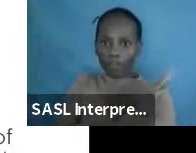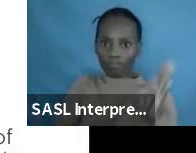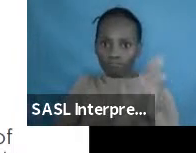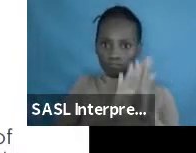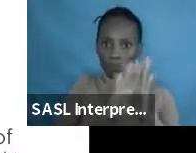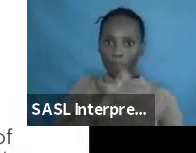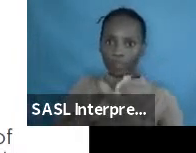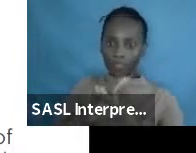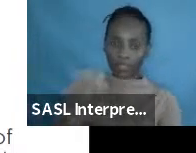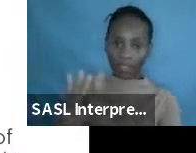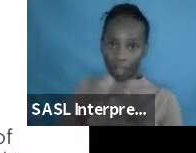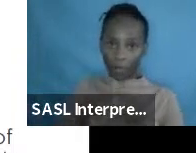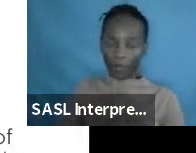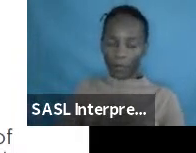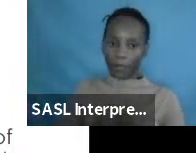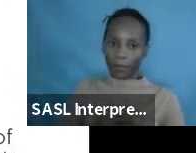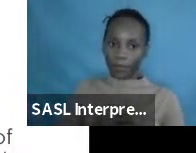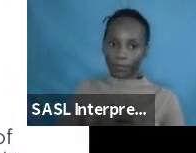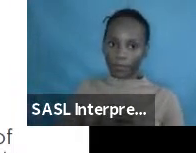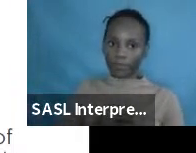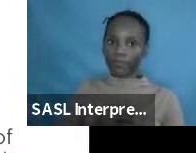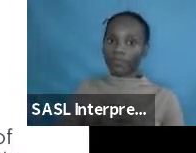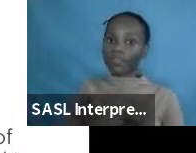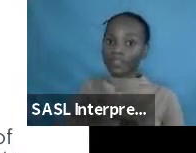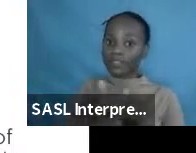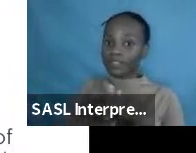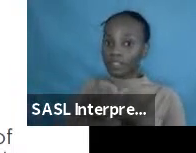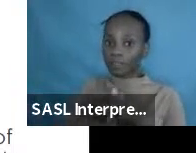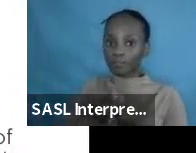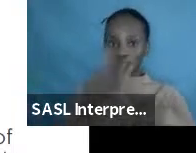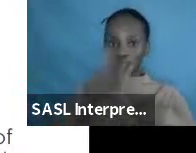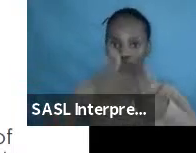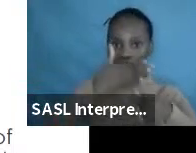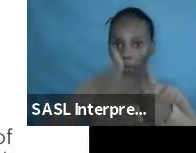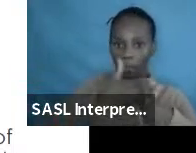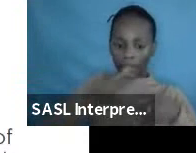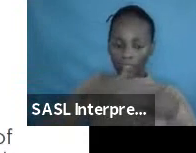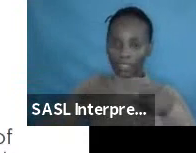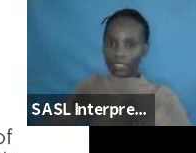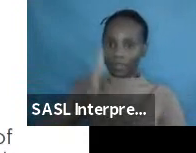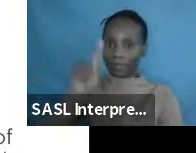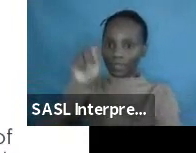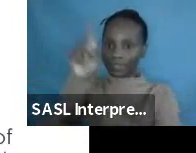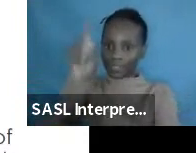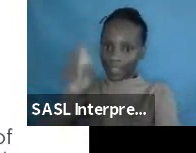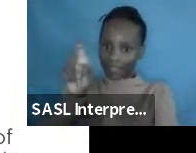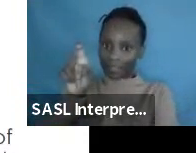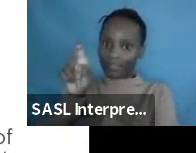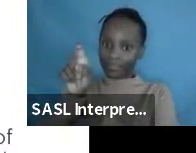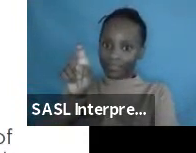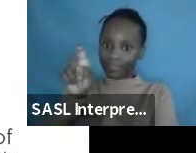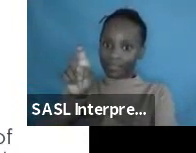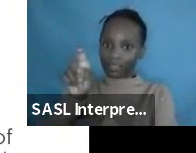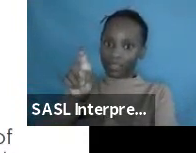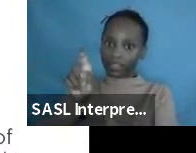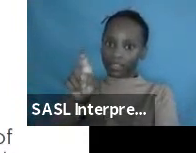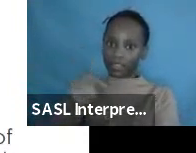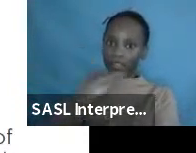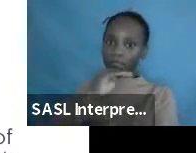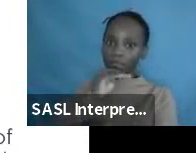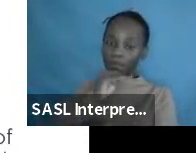from the duties as well as the taxes, consequentially to the transactions that we enter into with the